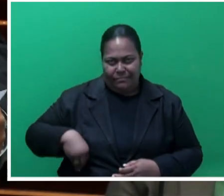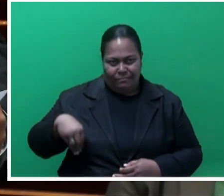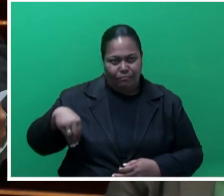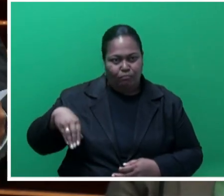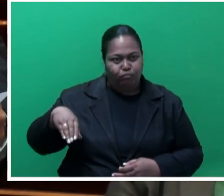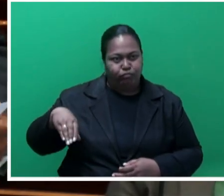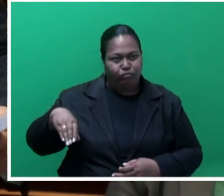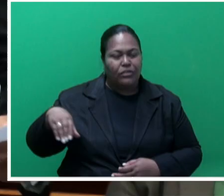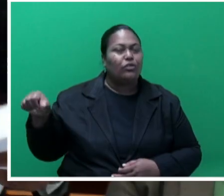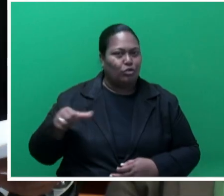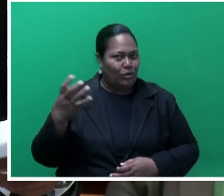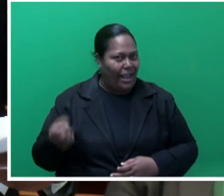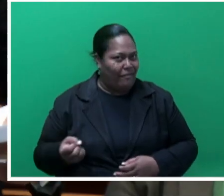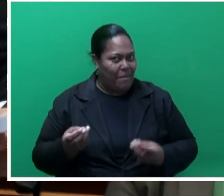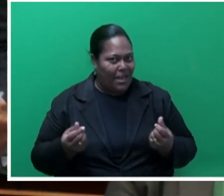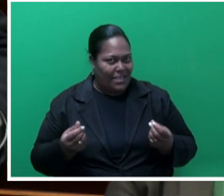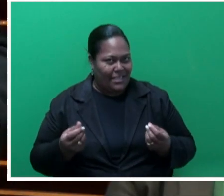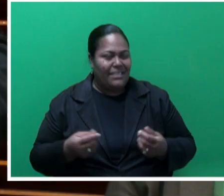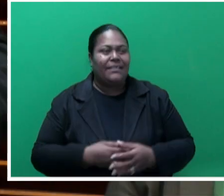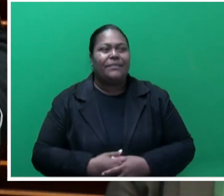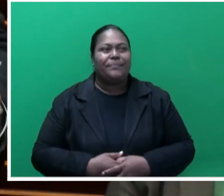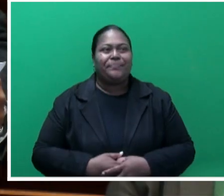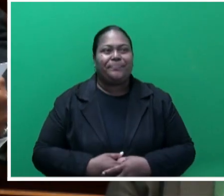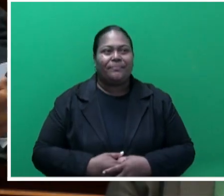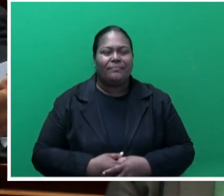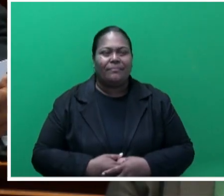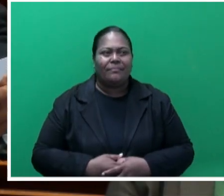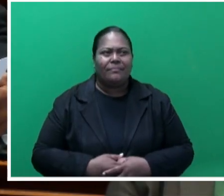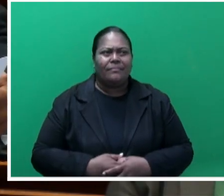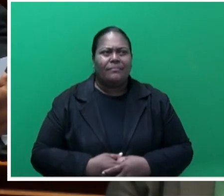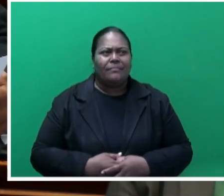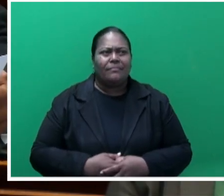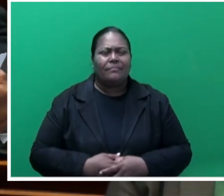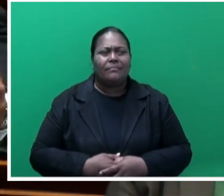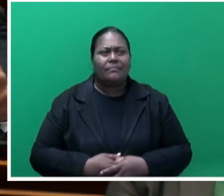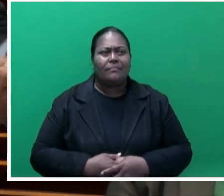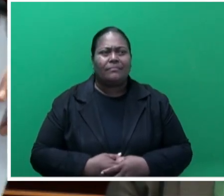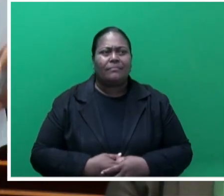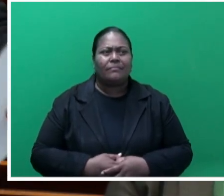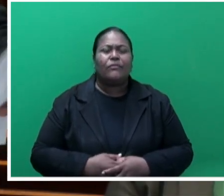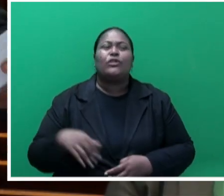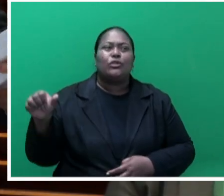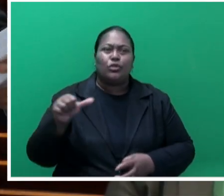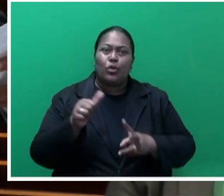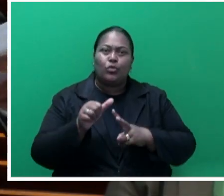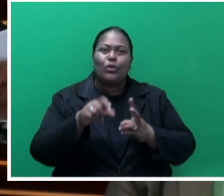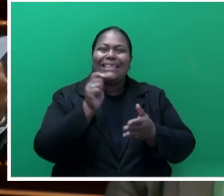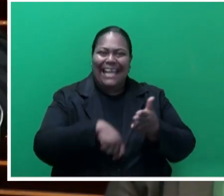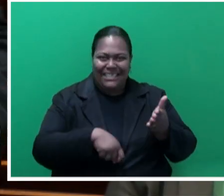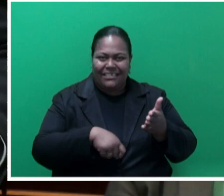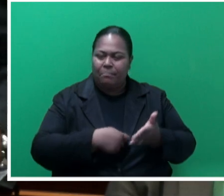final one is to be tax compliant. The candidate must be compliant with tax